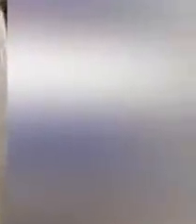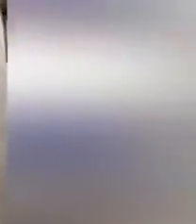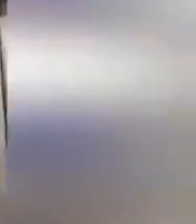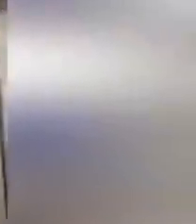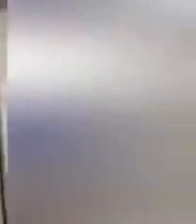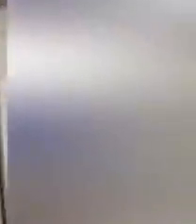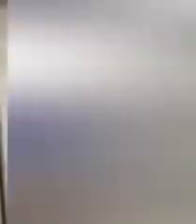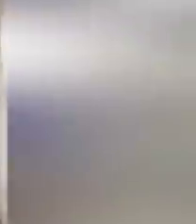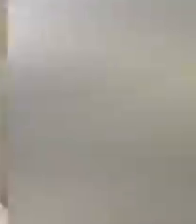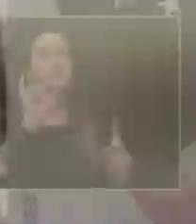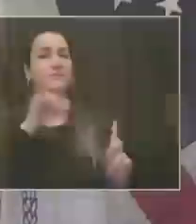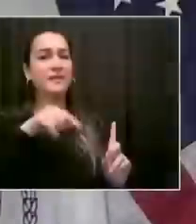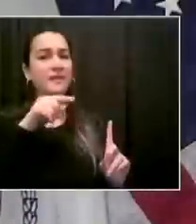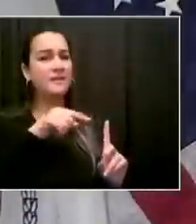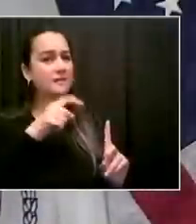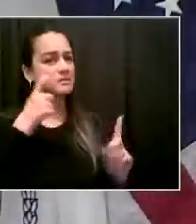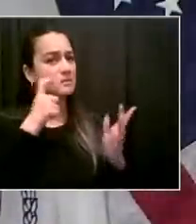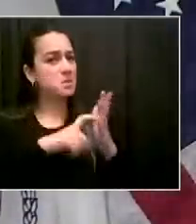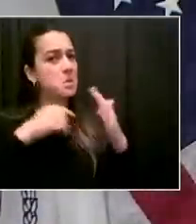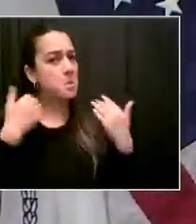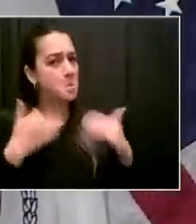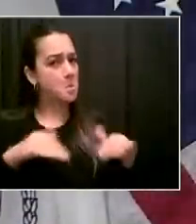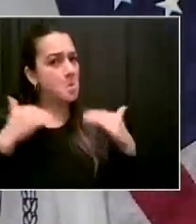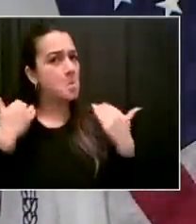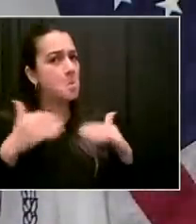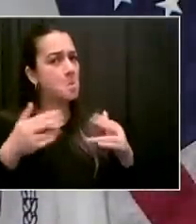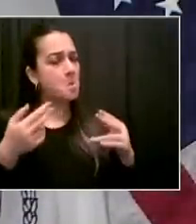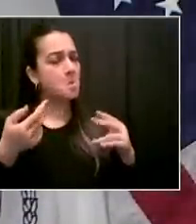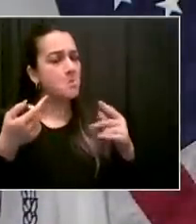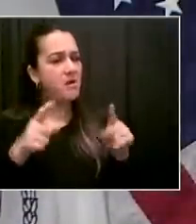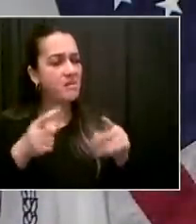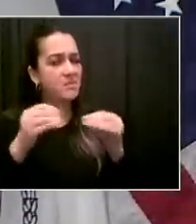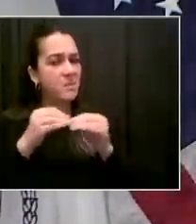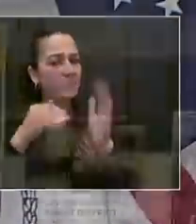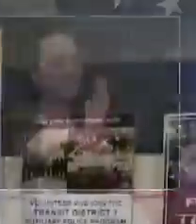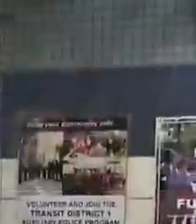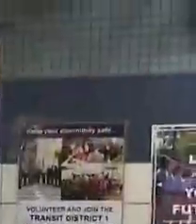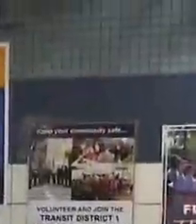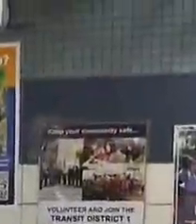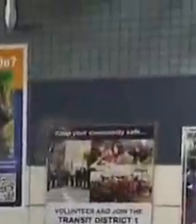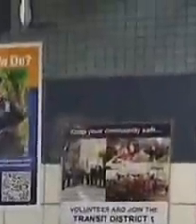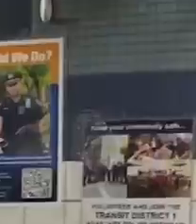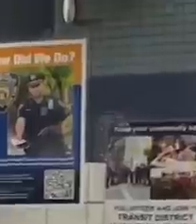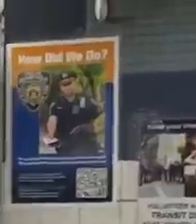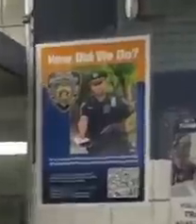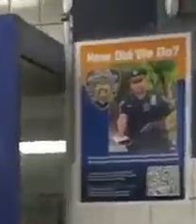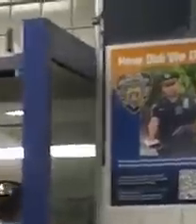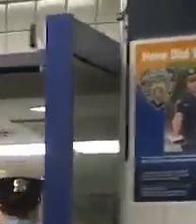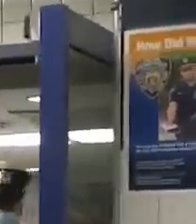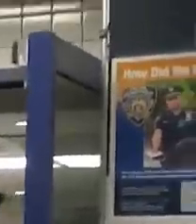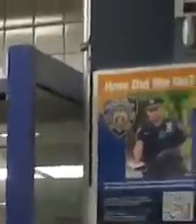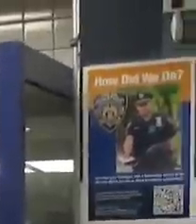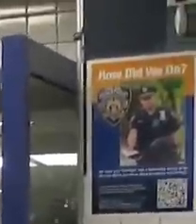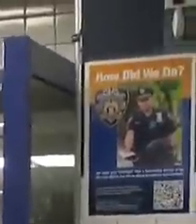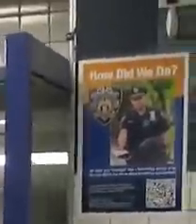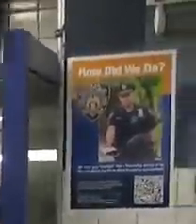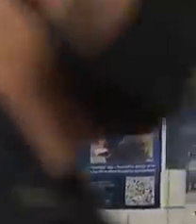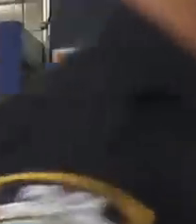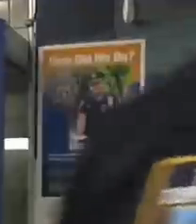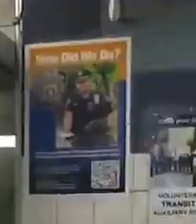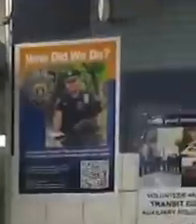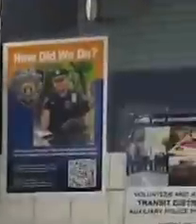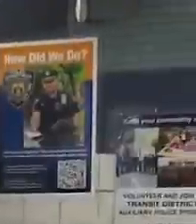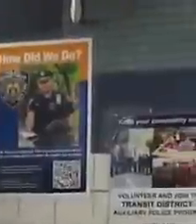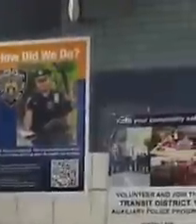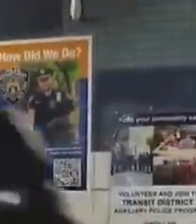a man slashed another. Mayor Bill de Blasio responding to more questions about subway safety and the deployment of